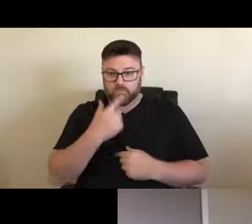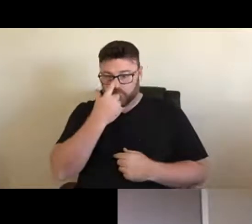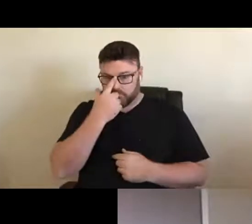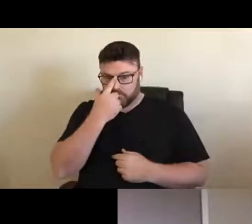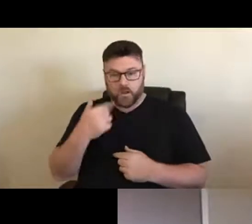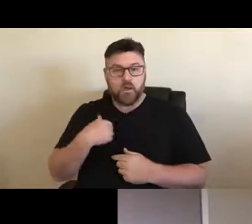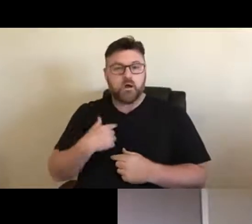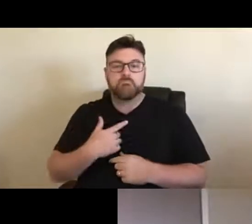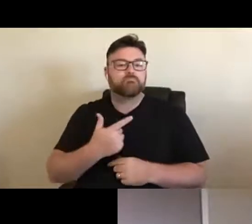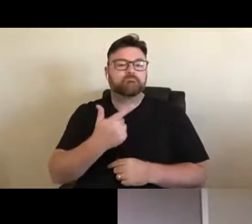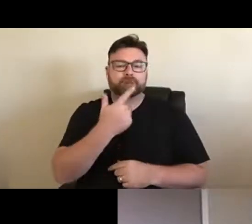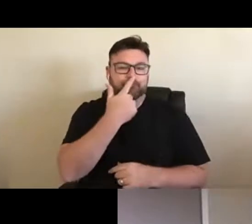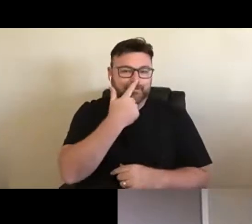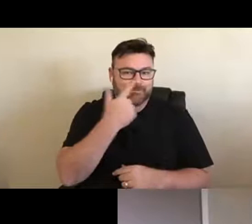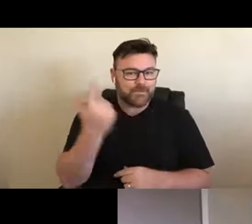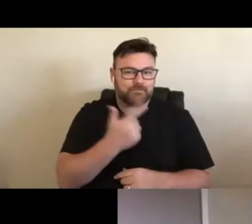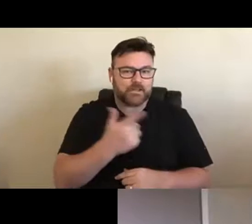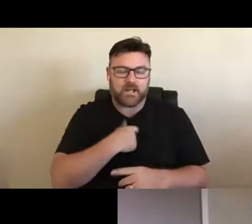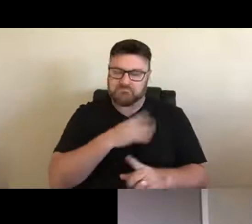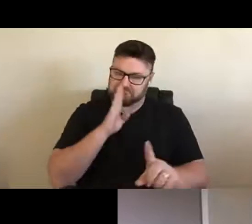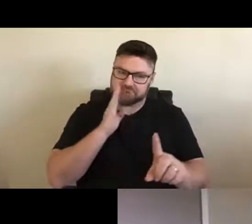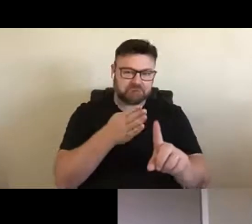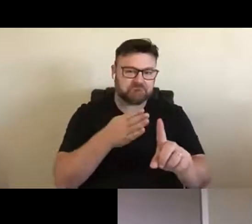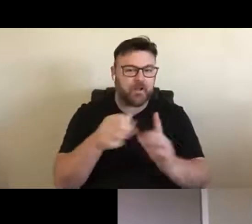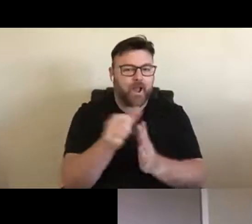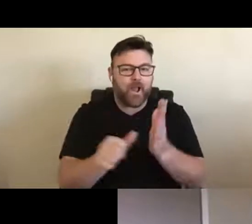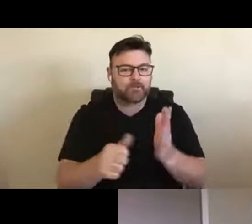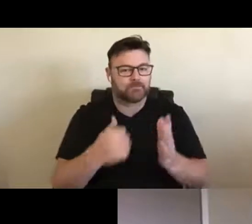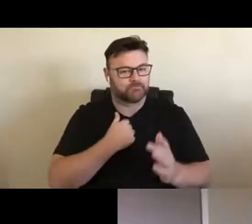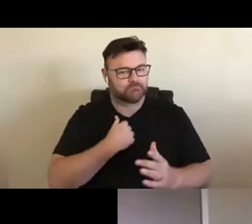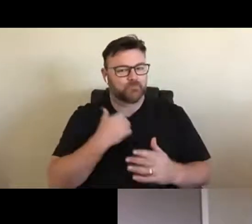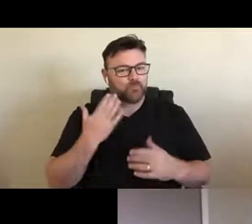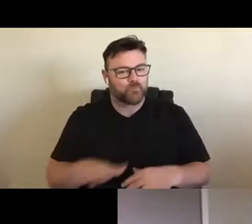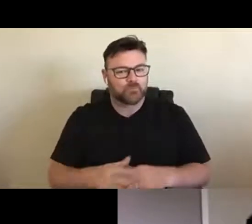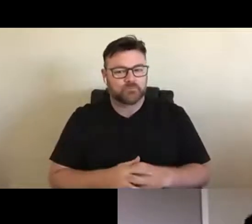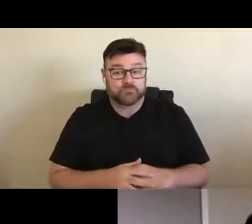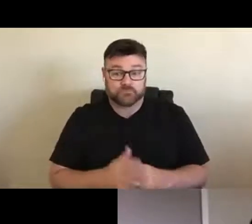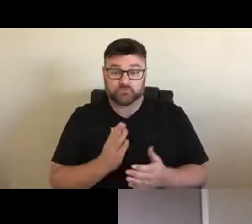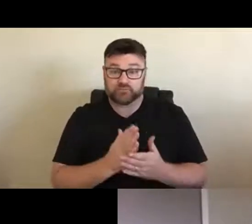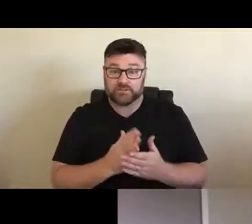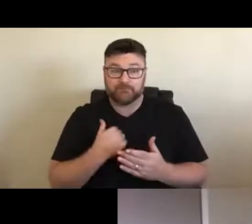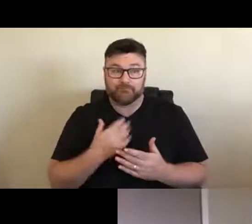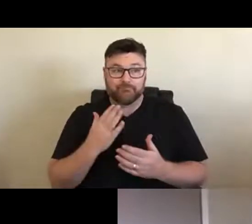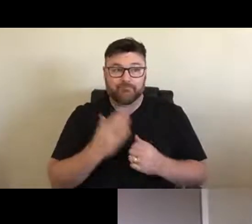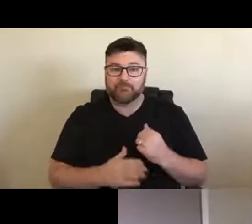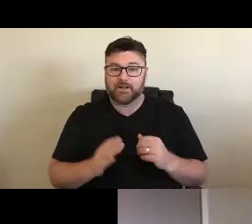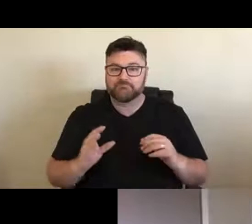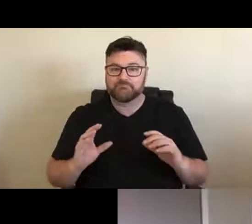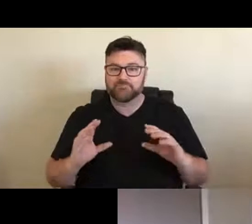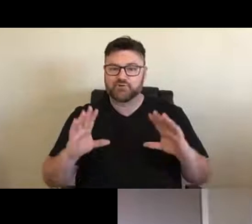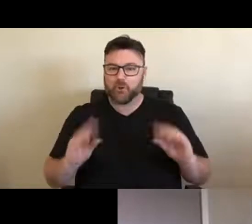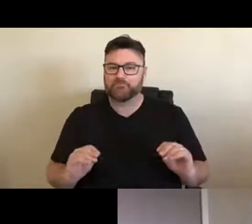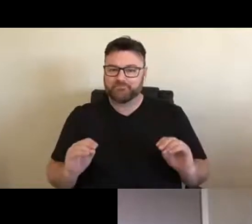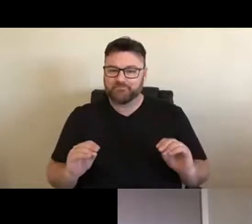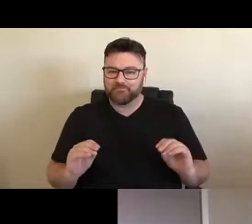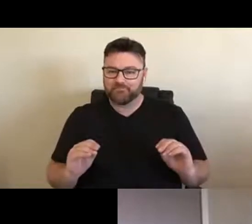17 to be an artist. So I have never actually stopped. And